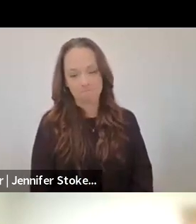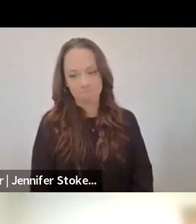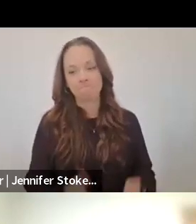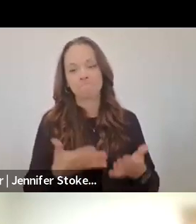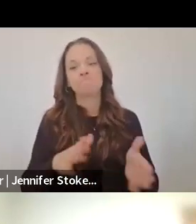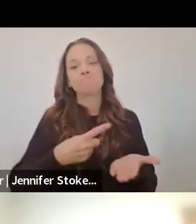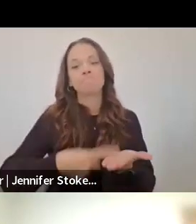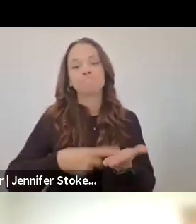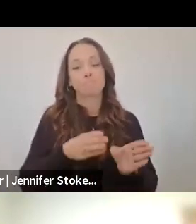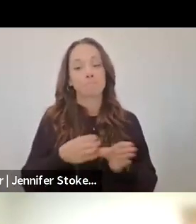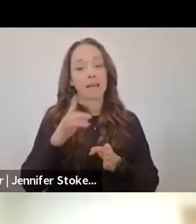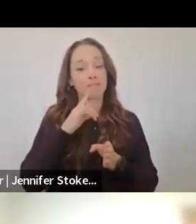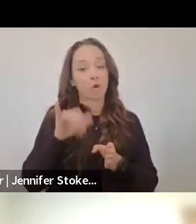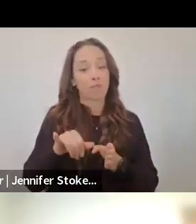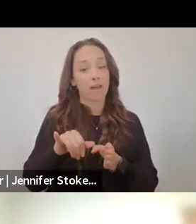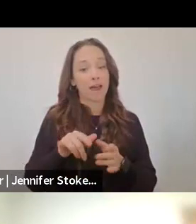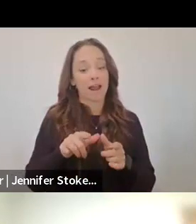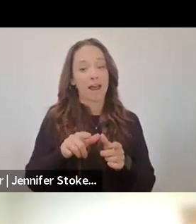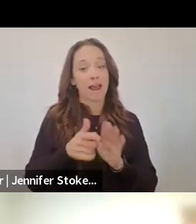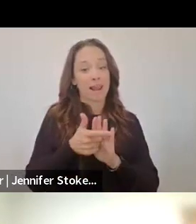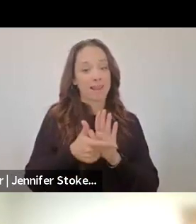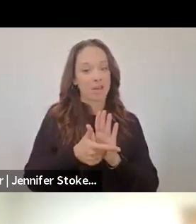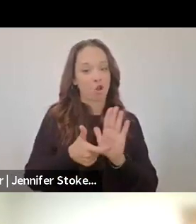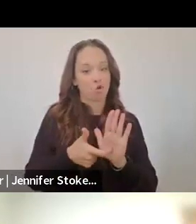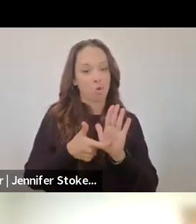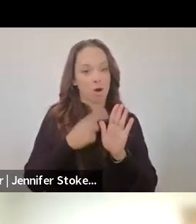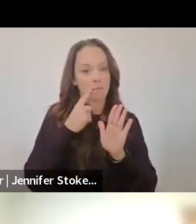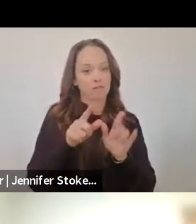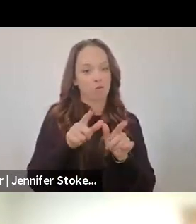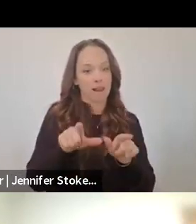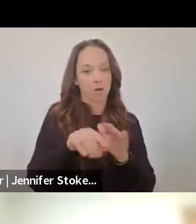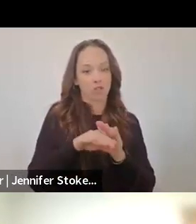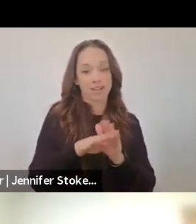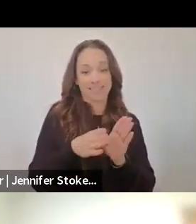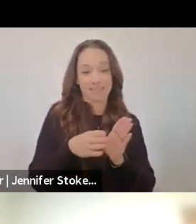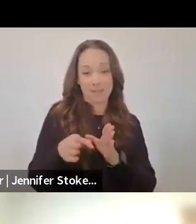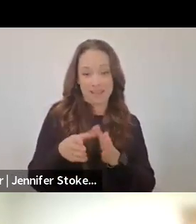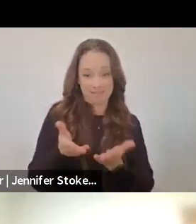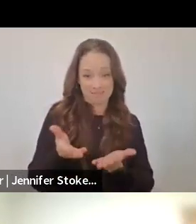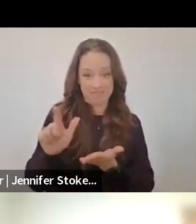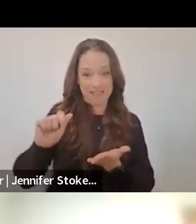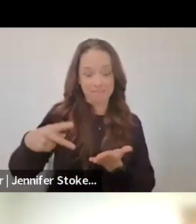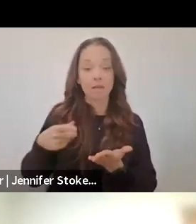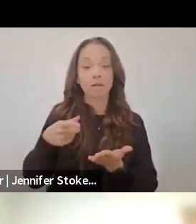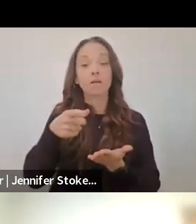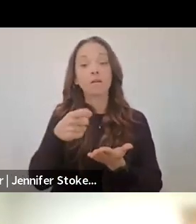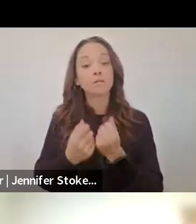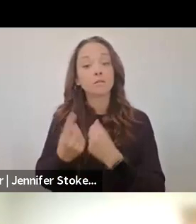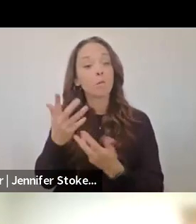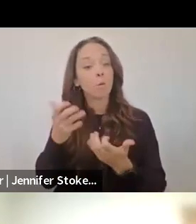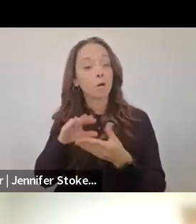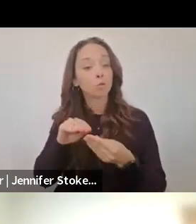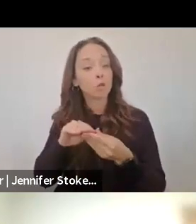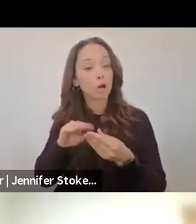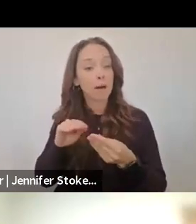the legal requirements for a language access plan. So would somebody like to talk about whether a language